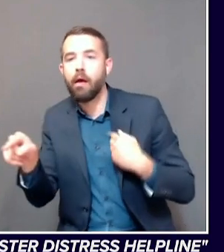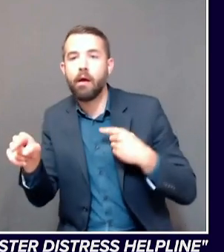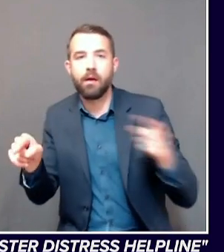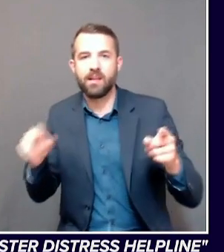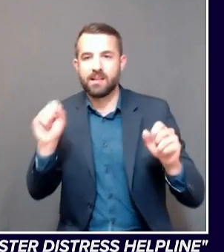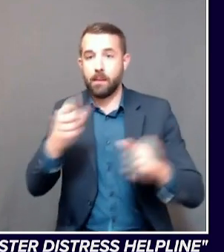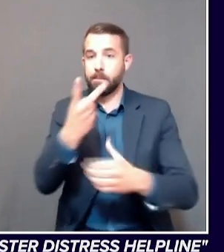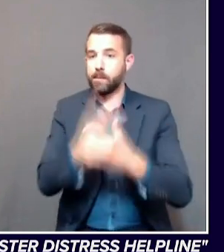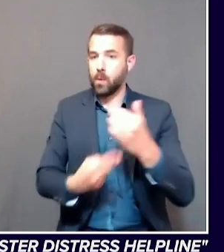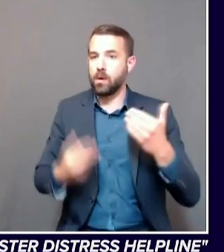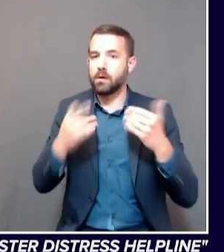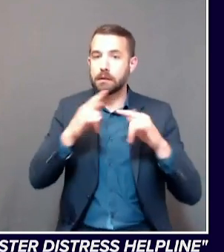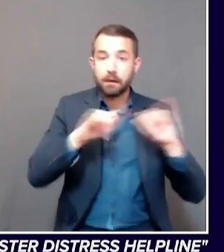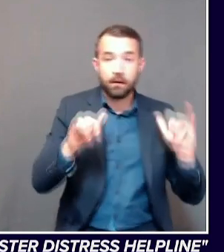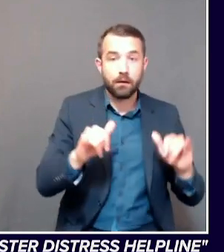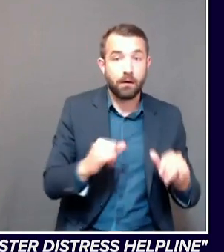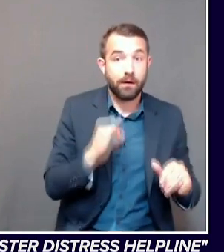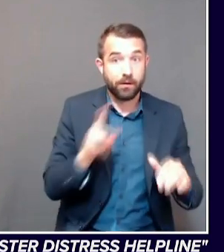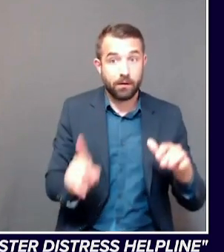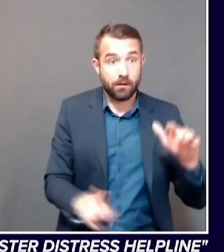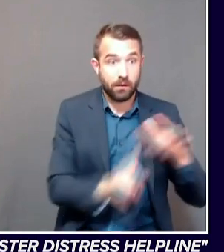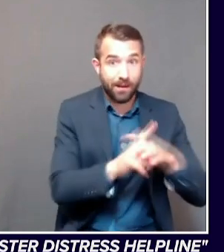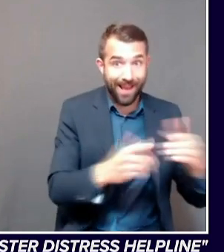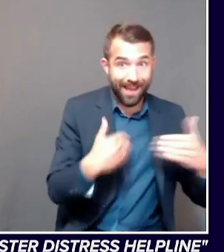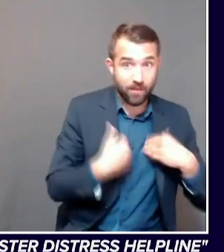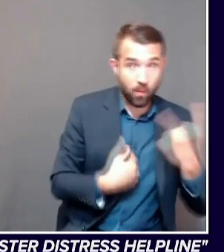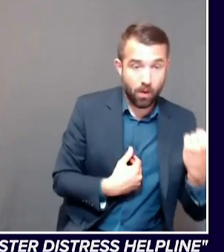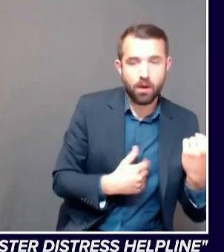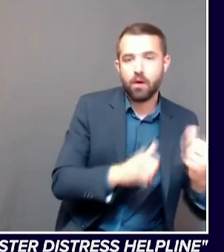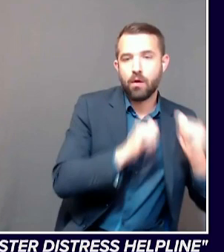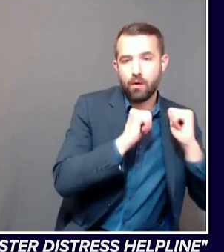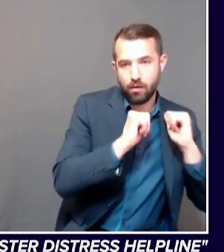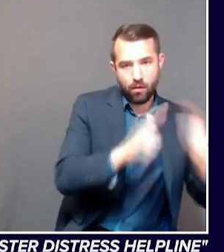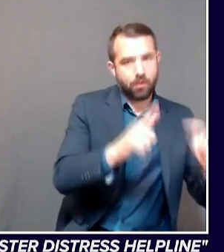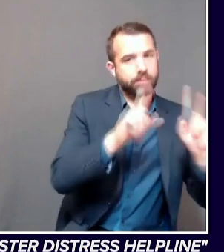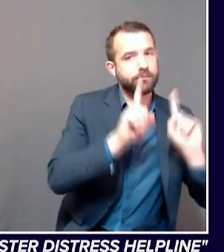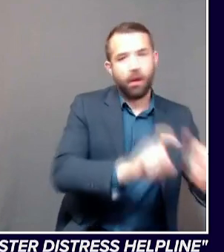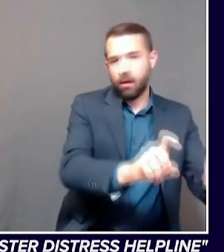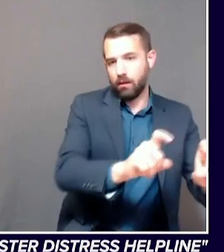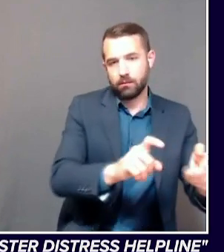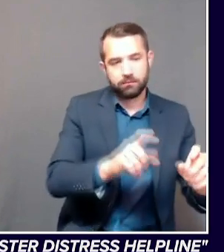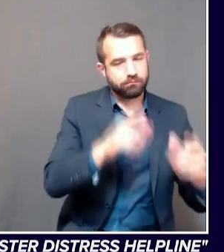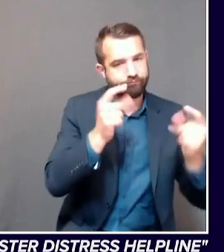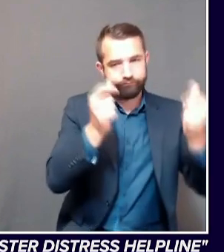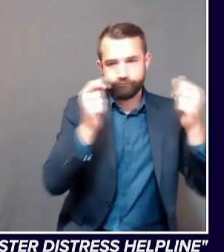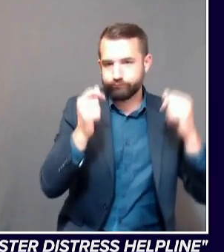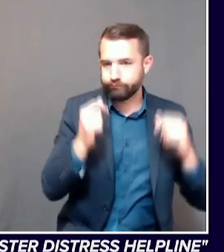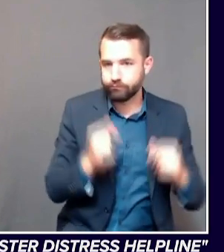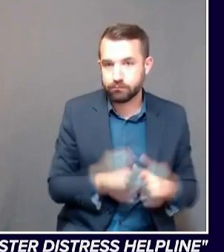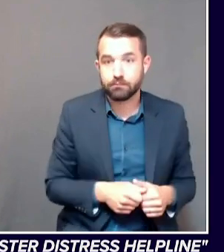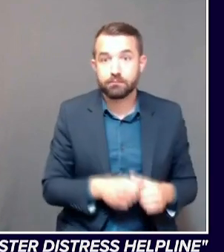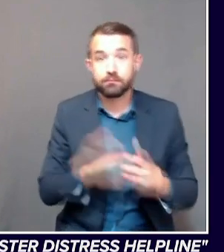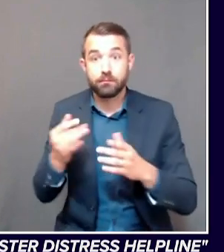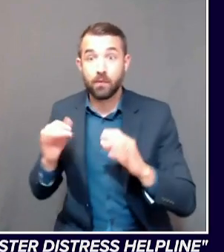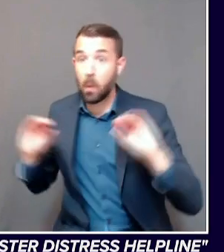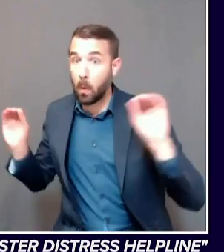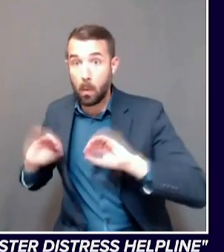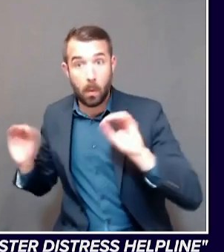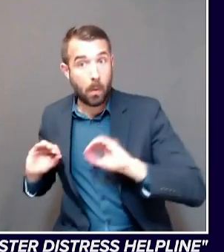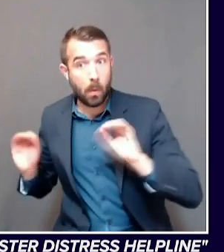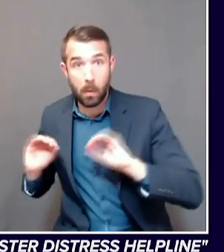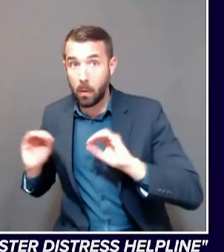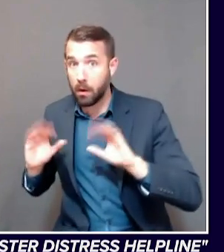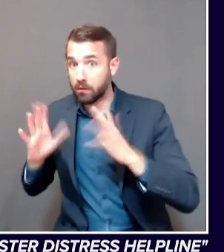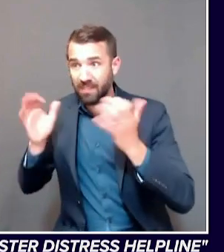at the same time. And as circumstances change, for example, after a single case, we immediately go to one, we immediately move